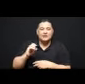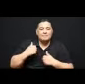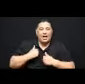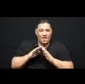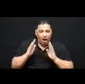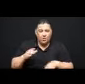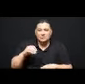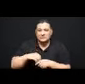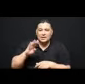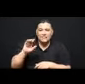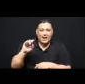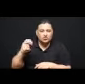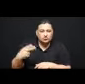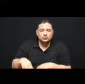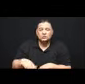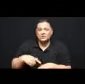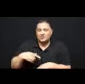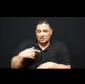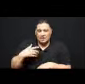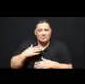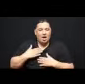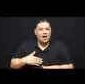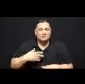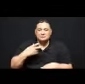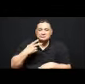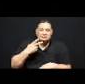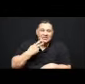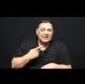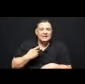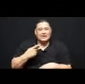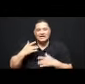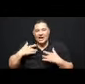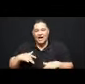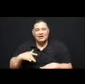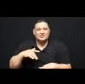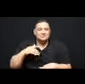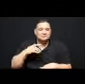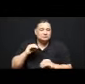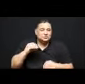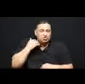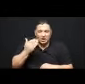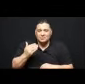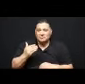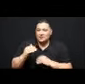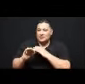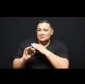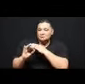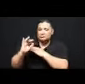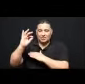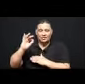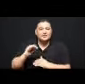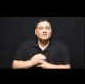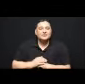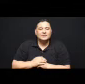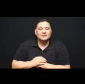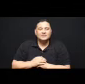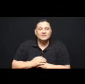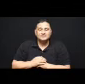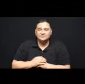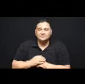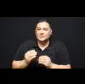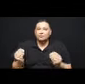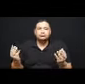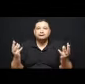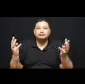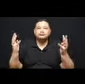naked, and unashamed in dawn's early light. Toyabe's towering a mile above us, hiding and seeking through the